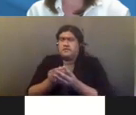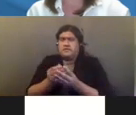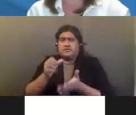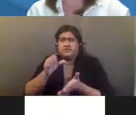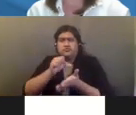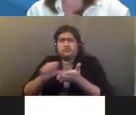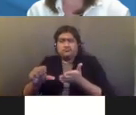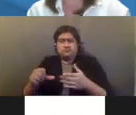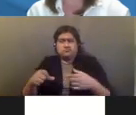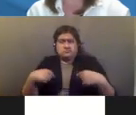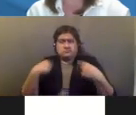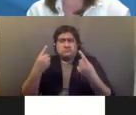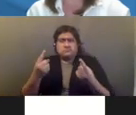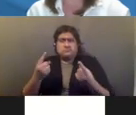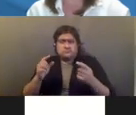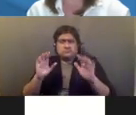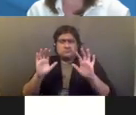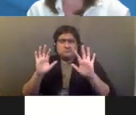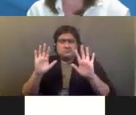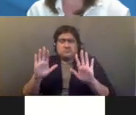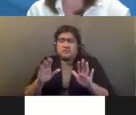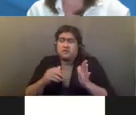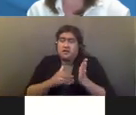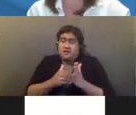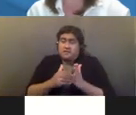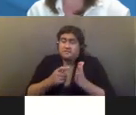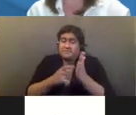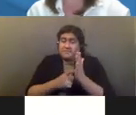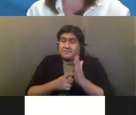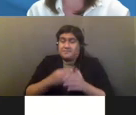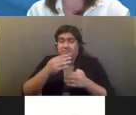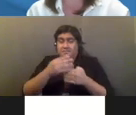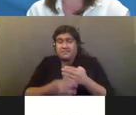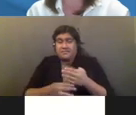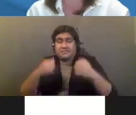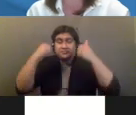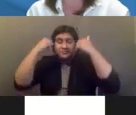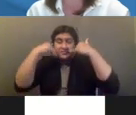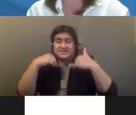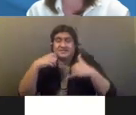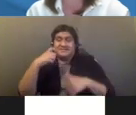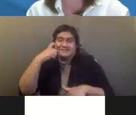It often takes some blood, sweat, and tears, but generally we get there.